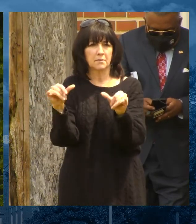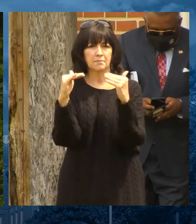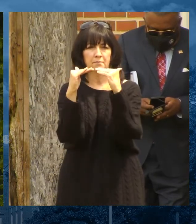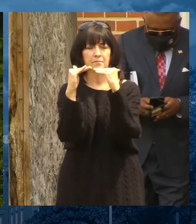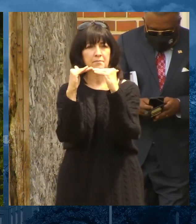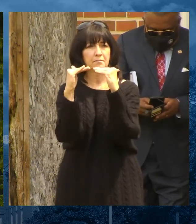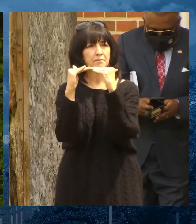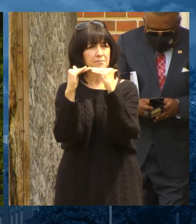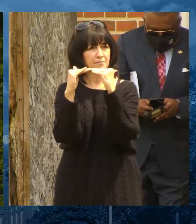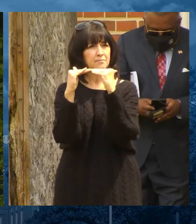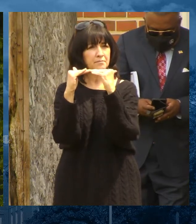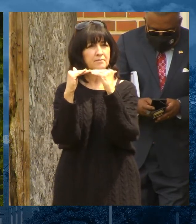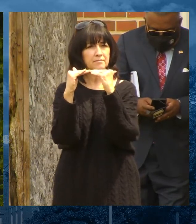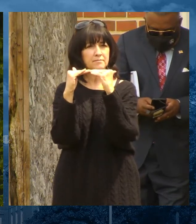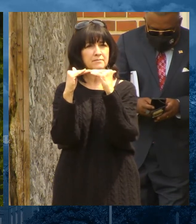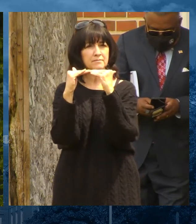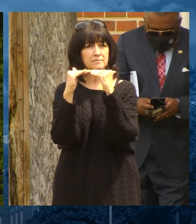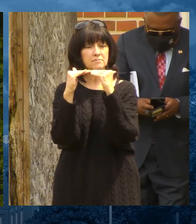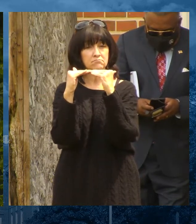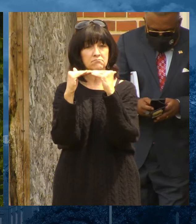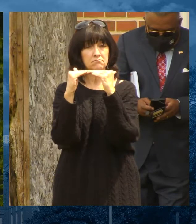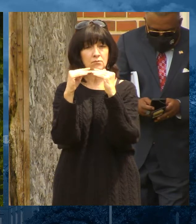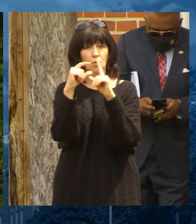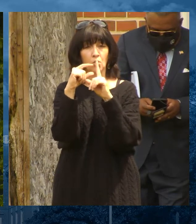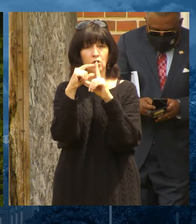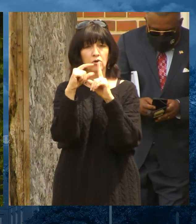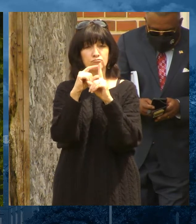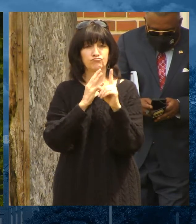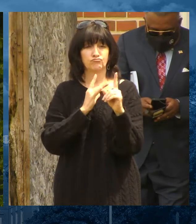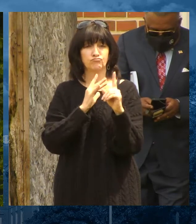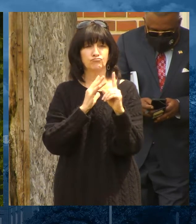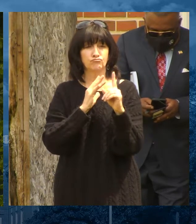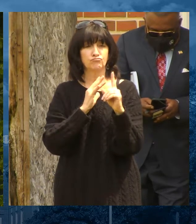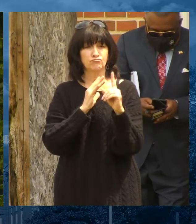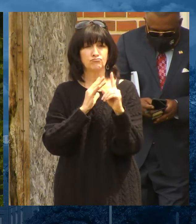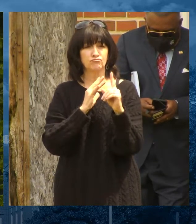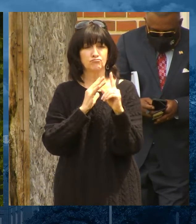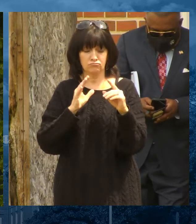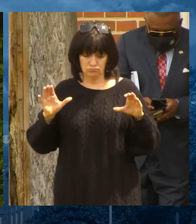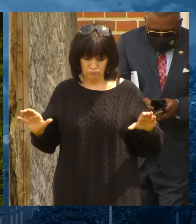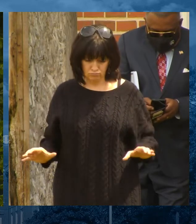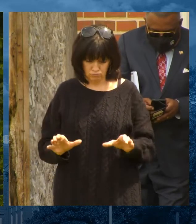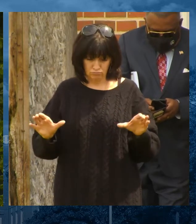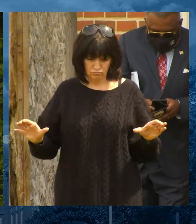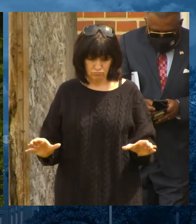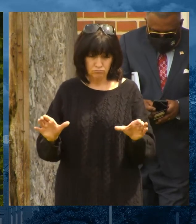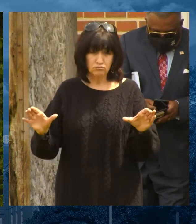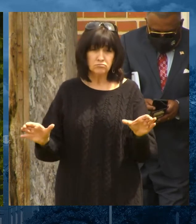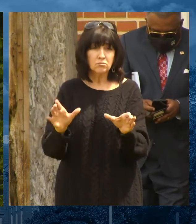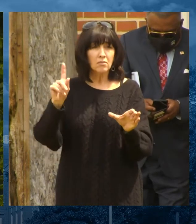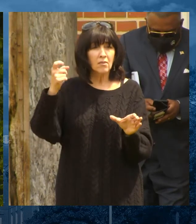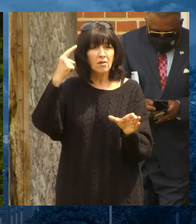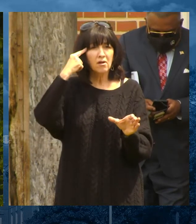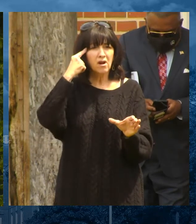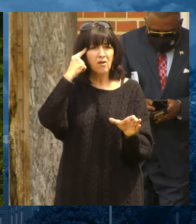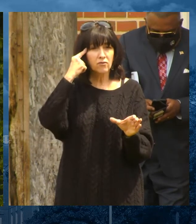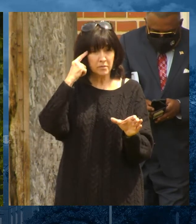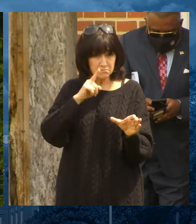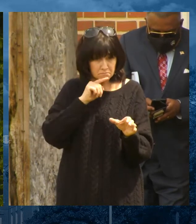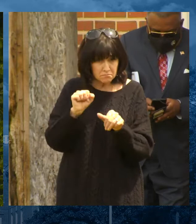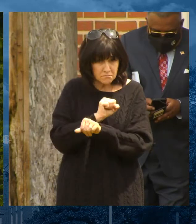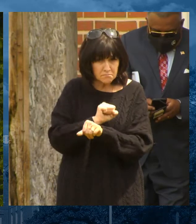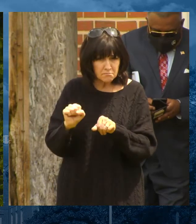Well, those words are grand words, but our actions as a government didn't live up to the promise of